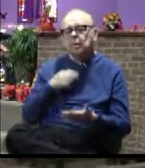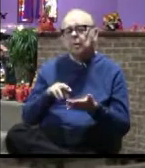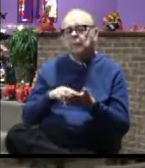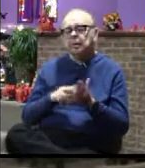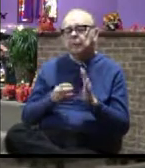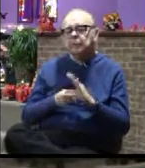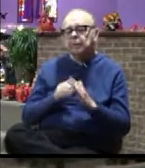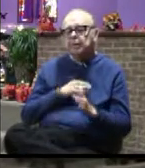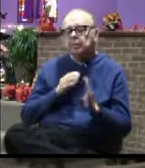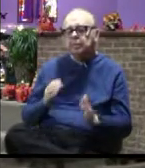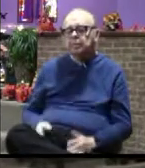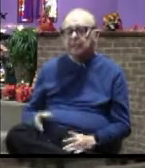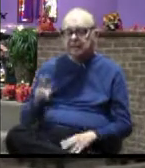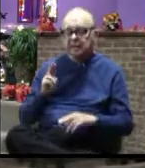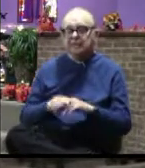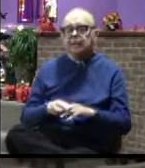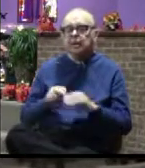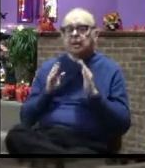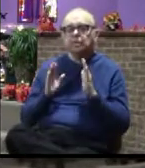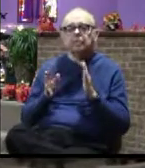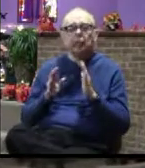be a Christian okay let's sit down and let's talk